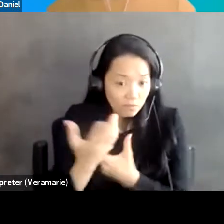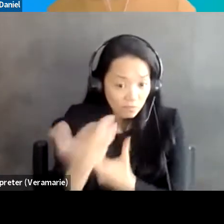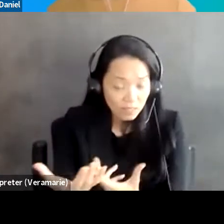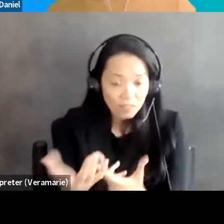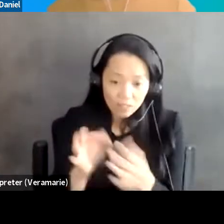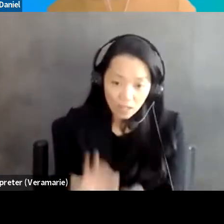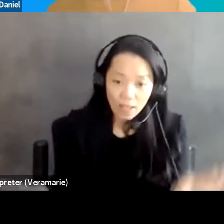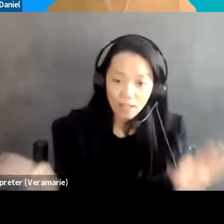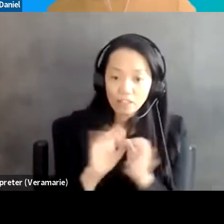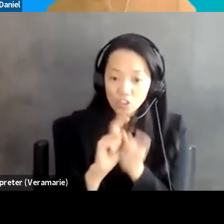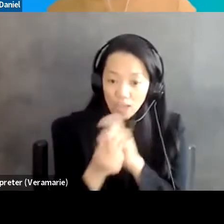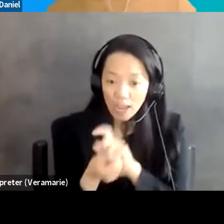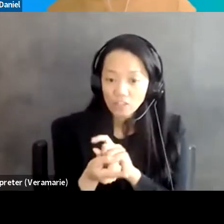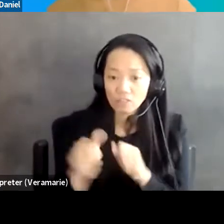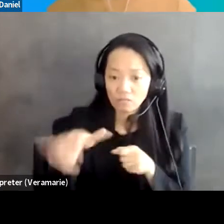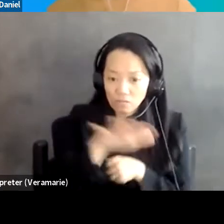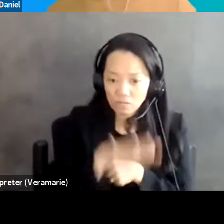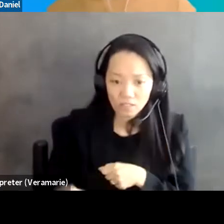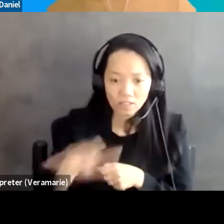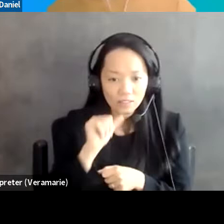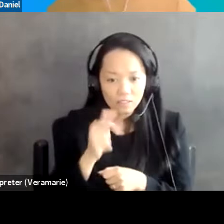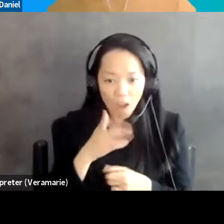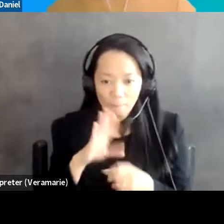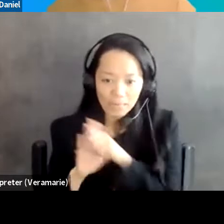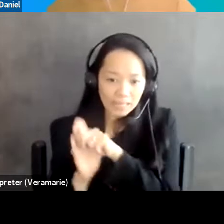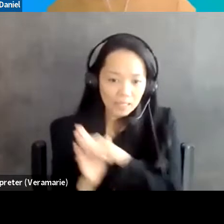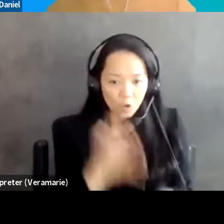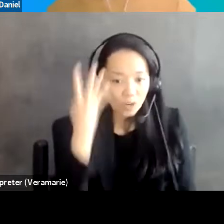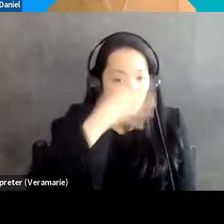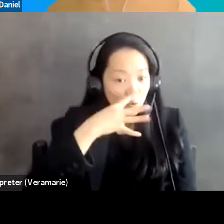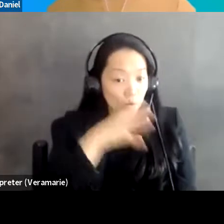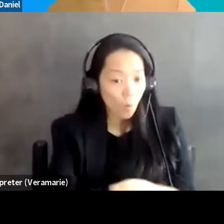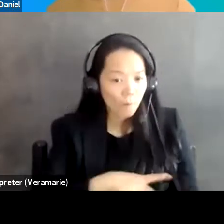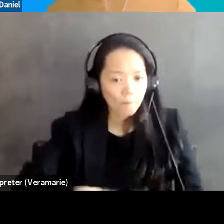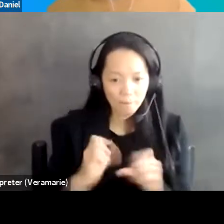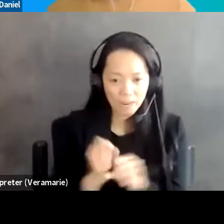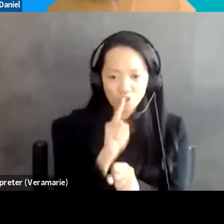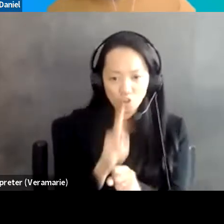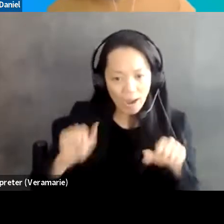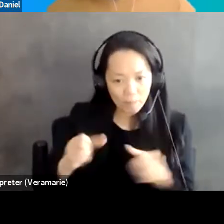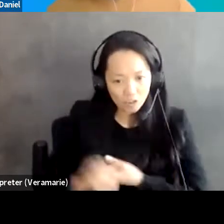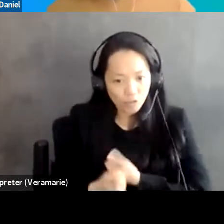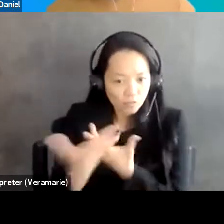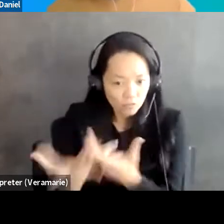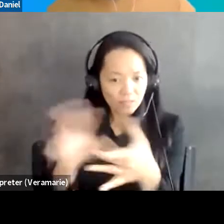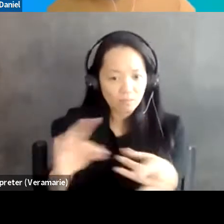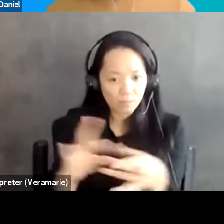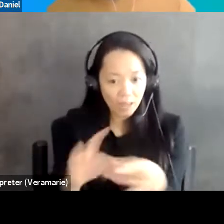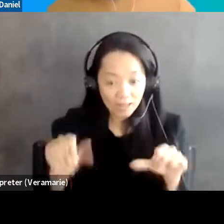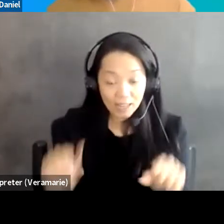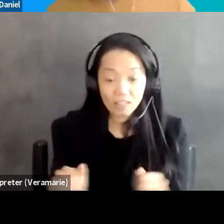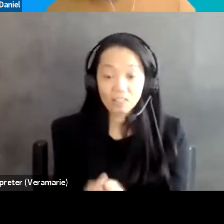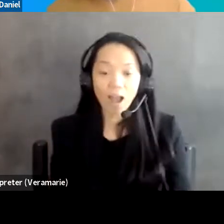not being overlooked or not being intentionally silenced. And there is one, it's a comment more than a